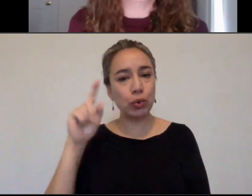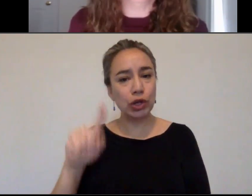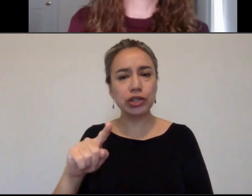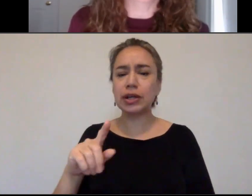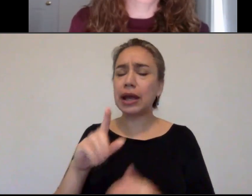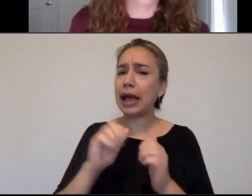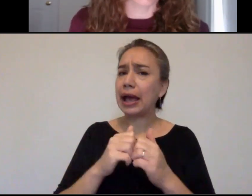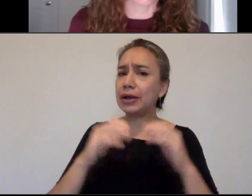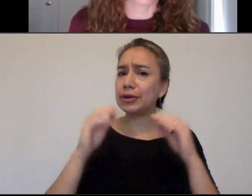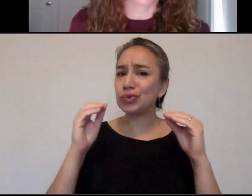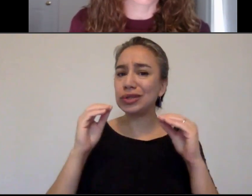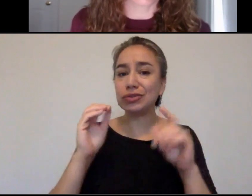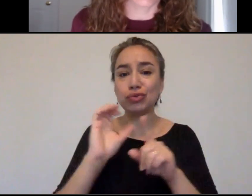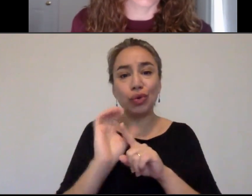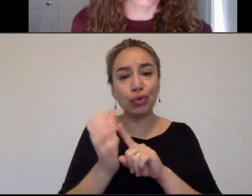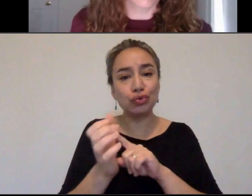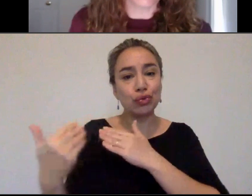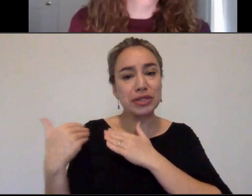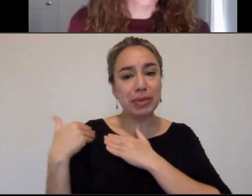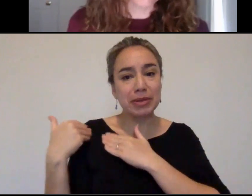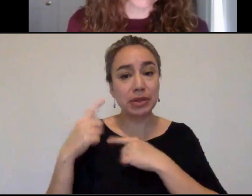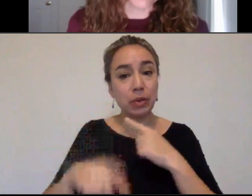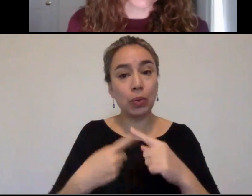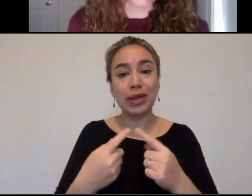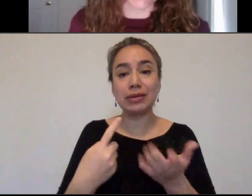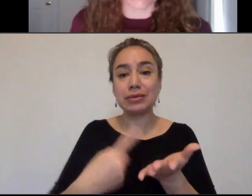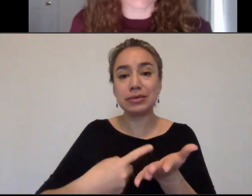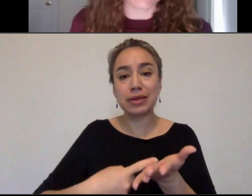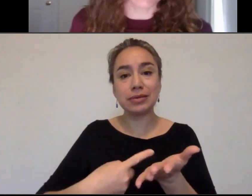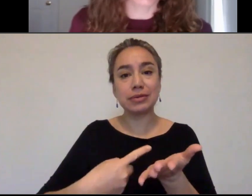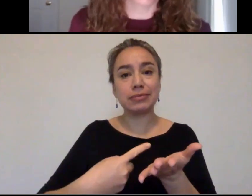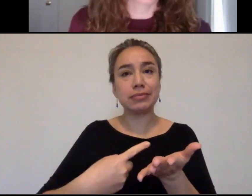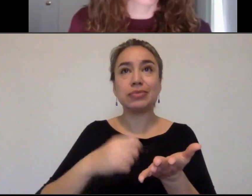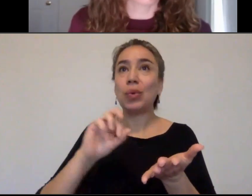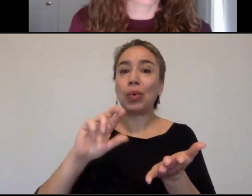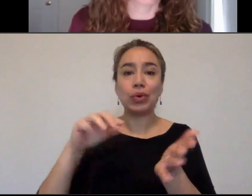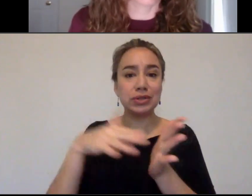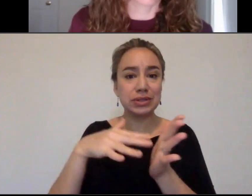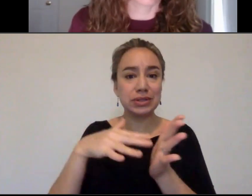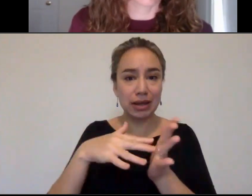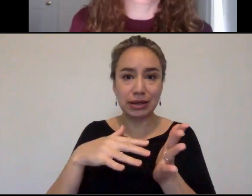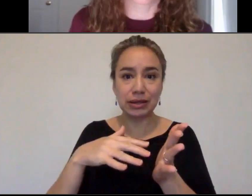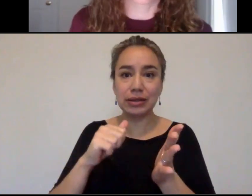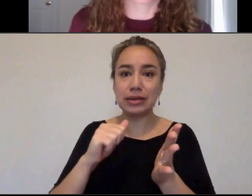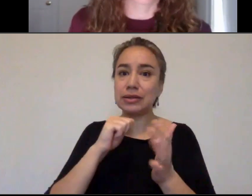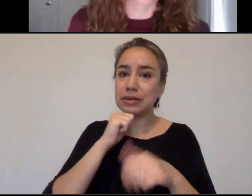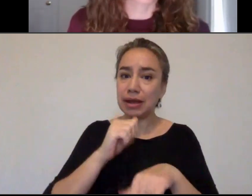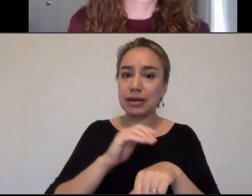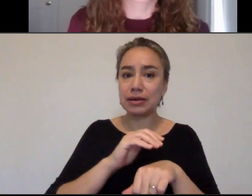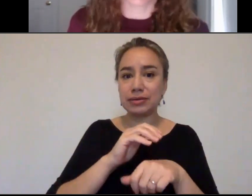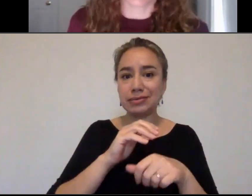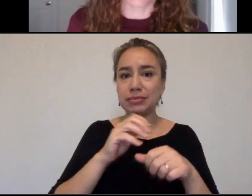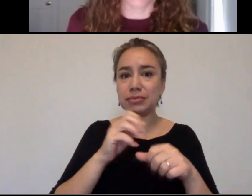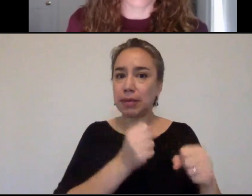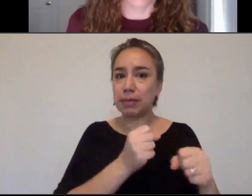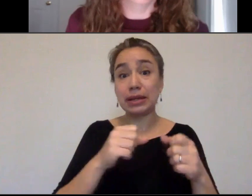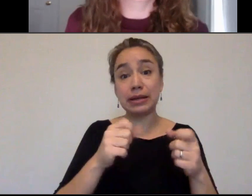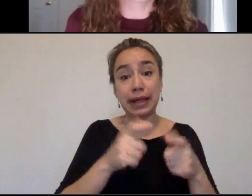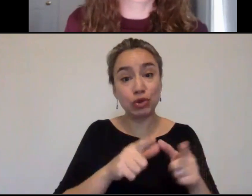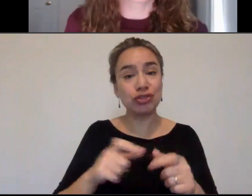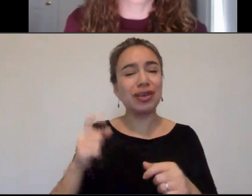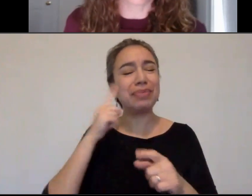teach cultural responsibility when discussing or studying non-WISP languages? This is a question more concerning sign